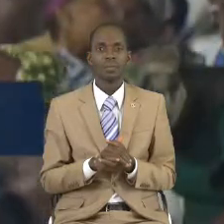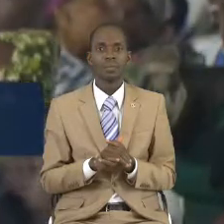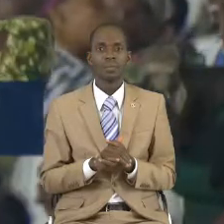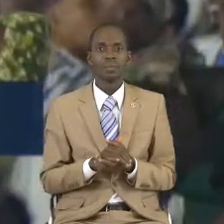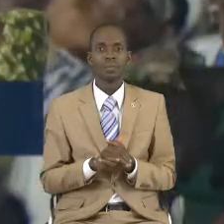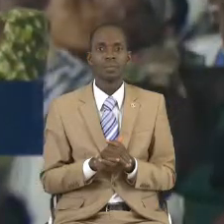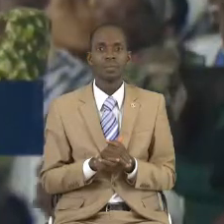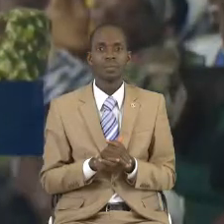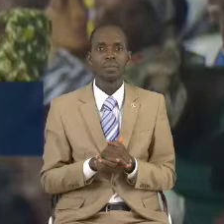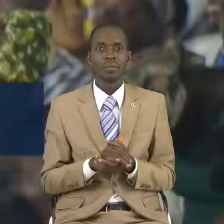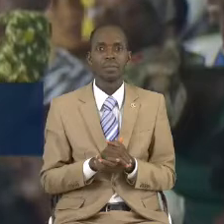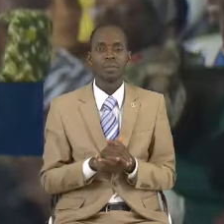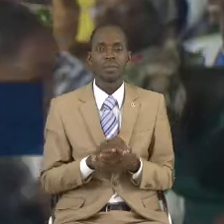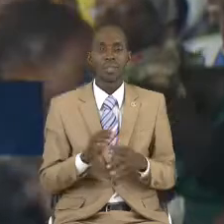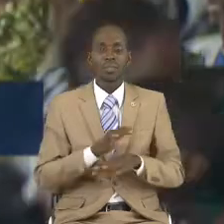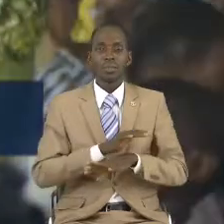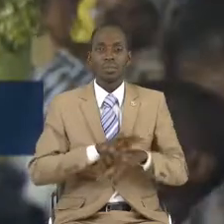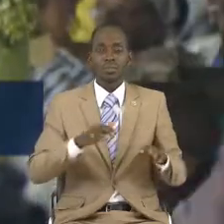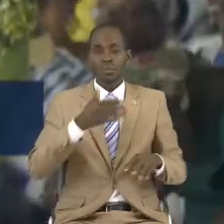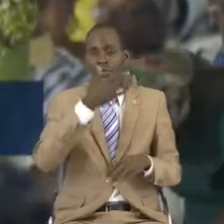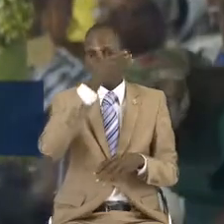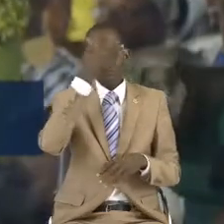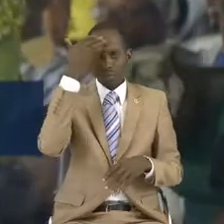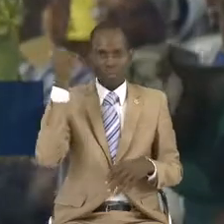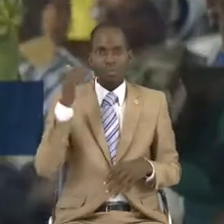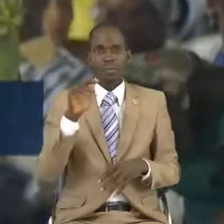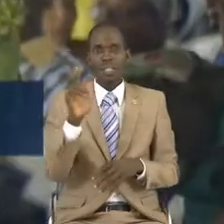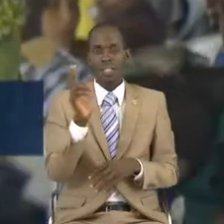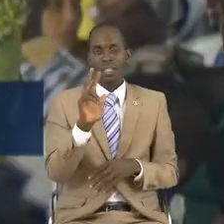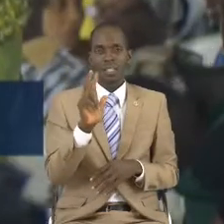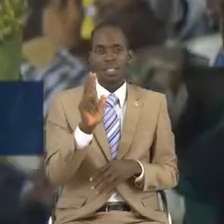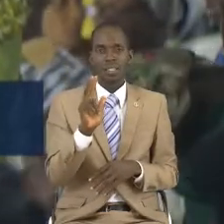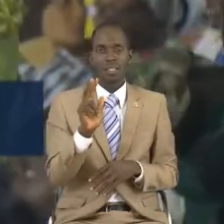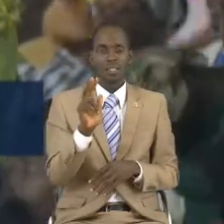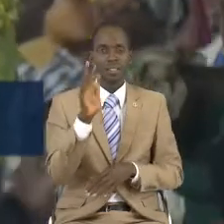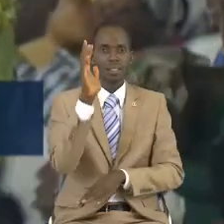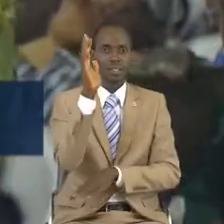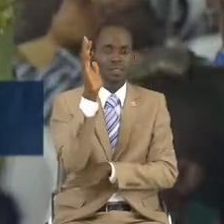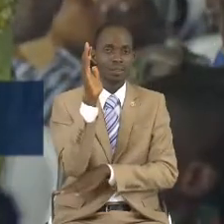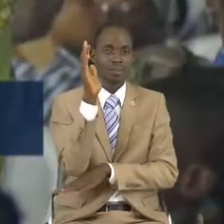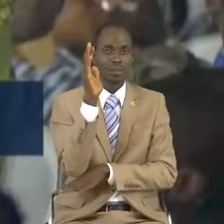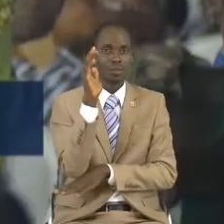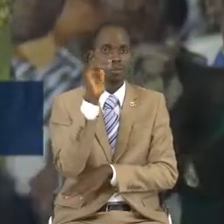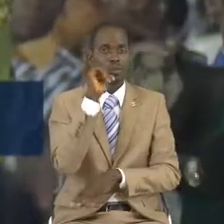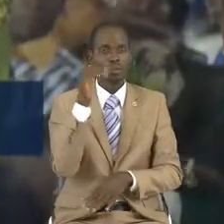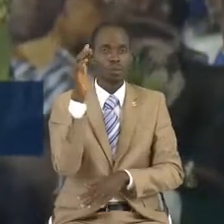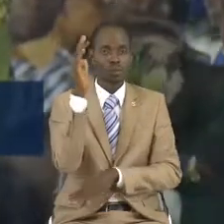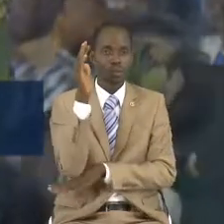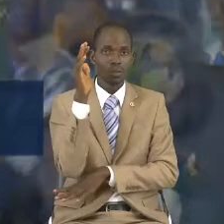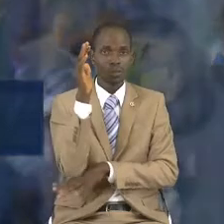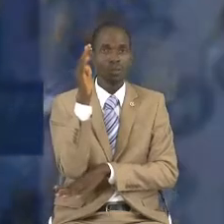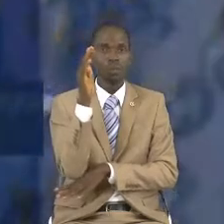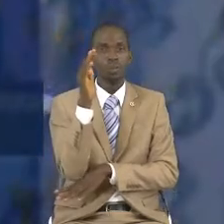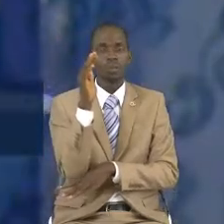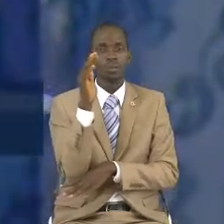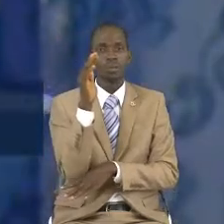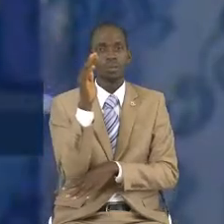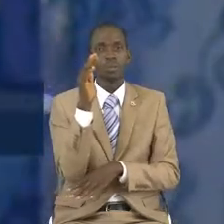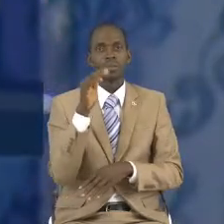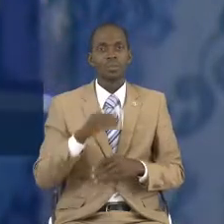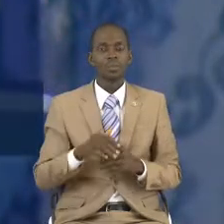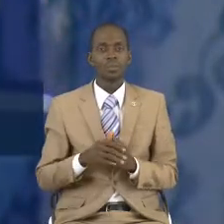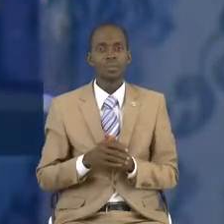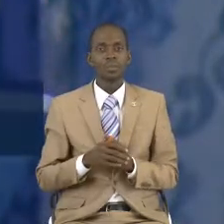don't forget 3 p.m tomorrow in edwin hall on my right hand side here the